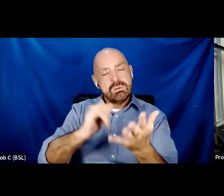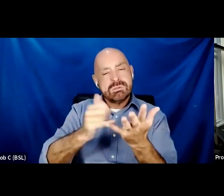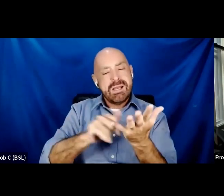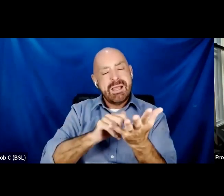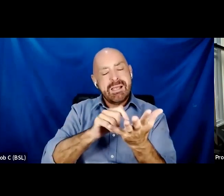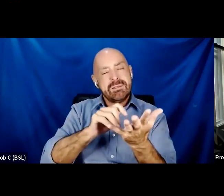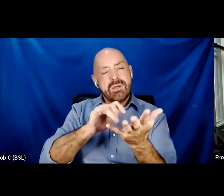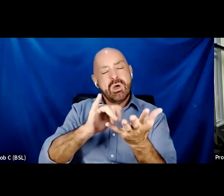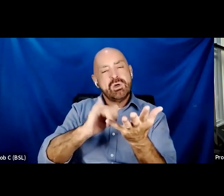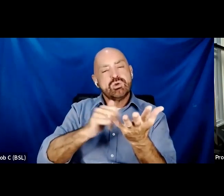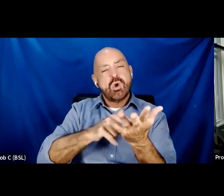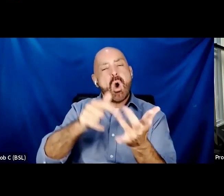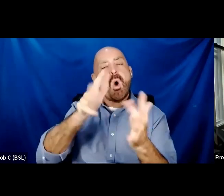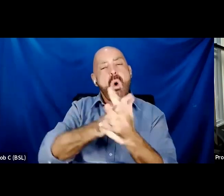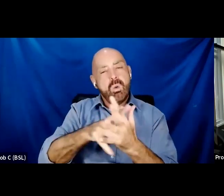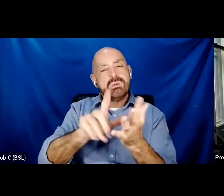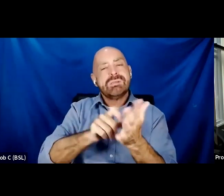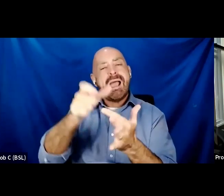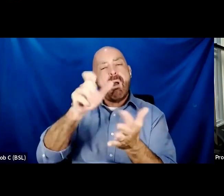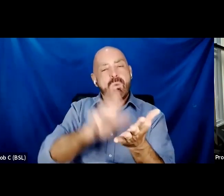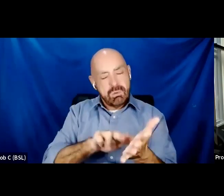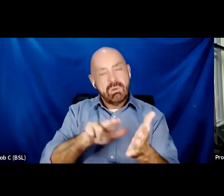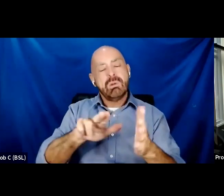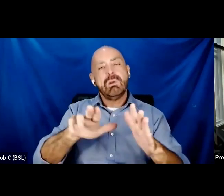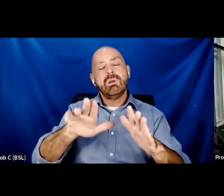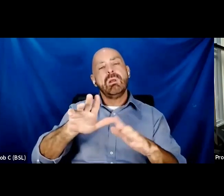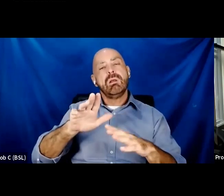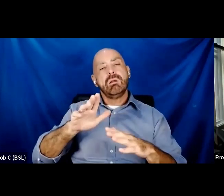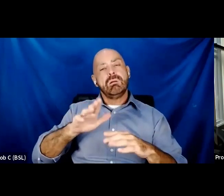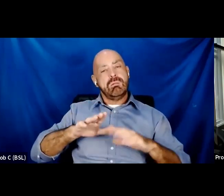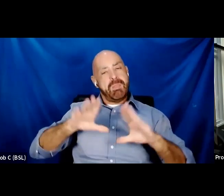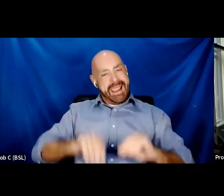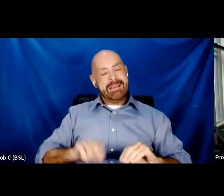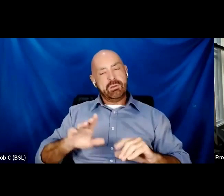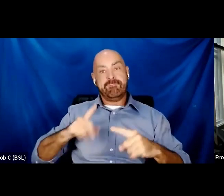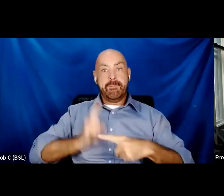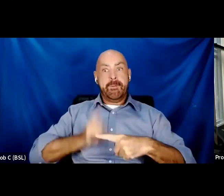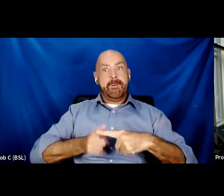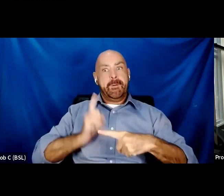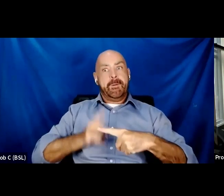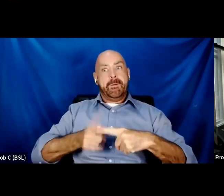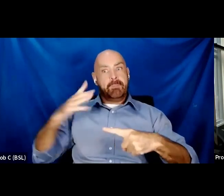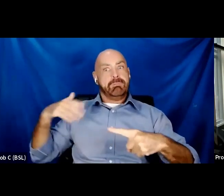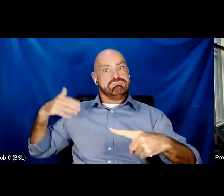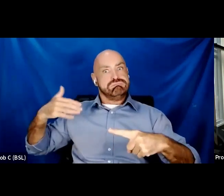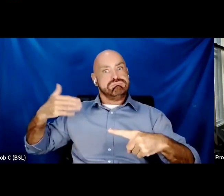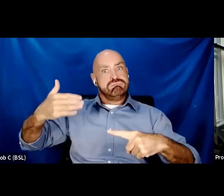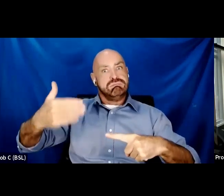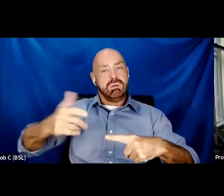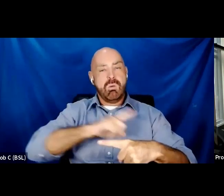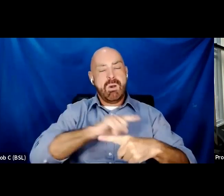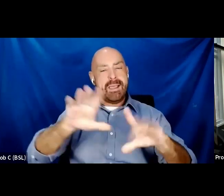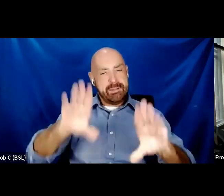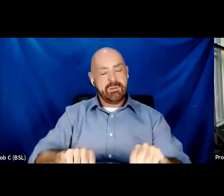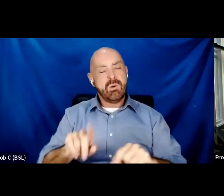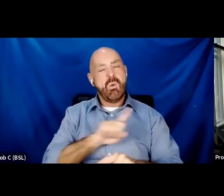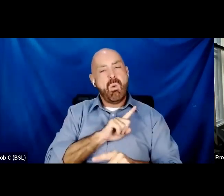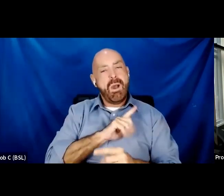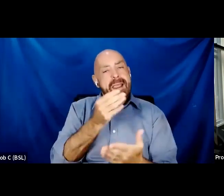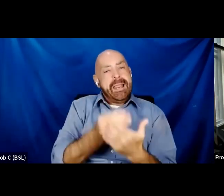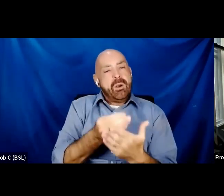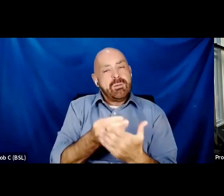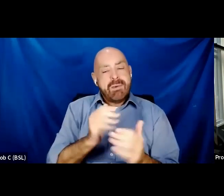Great Acceleration, and why it's good for the planet, the economy, and our lives.